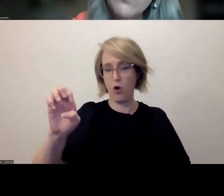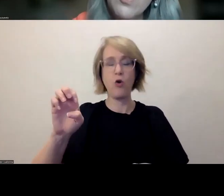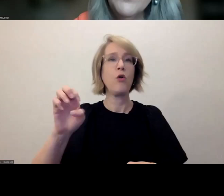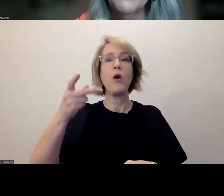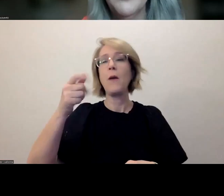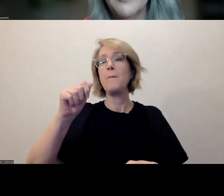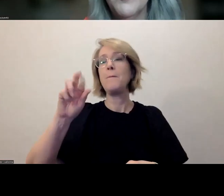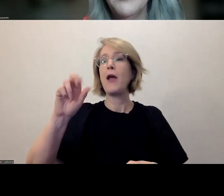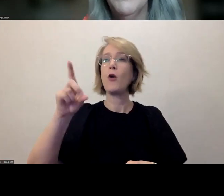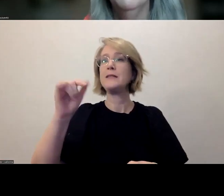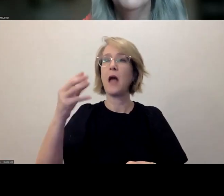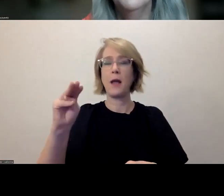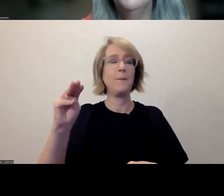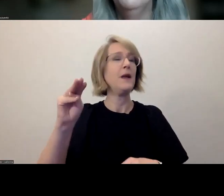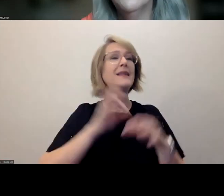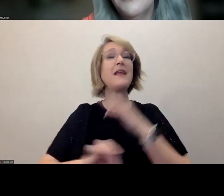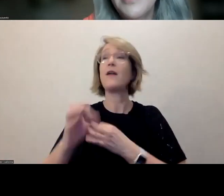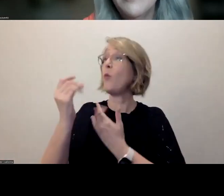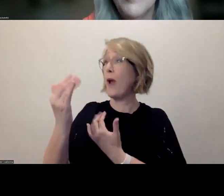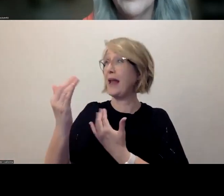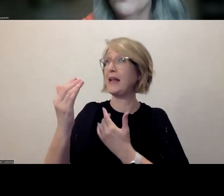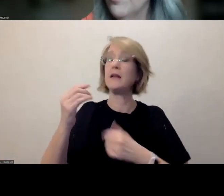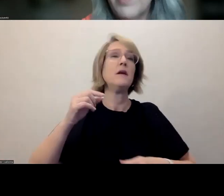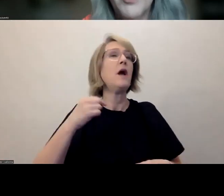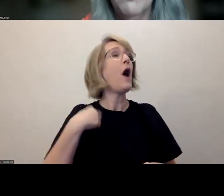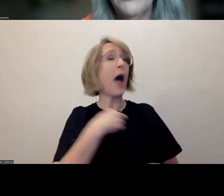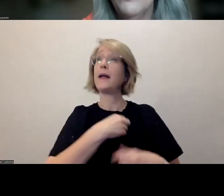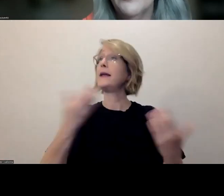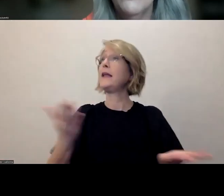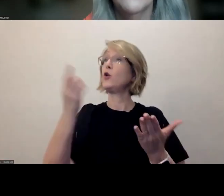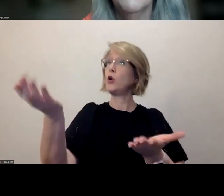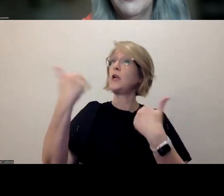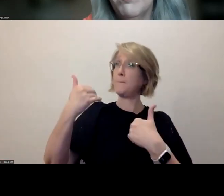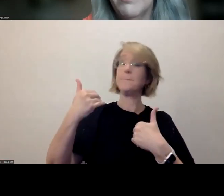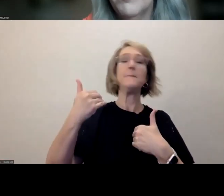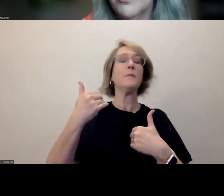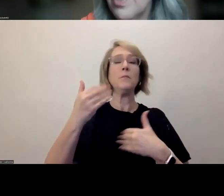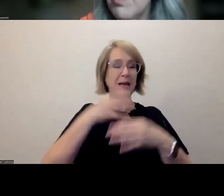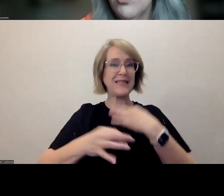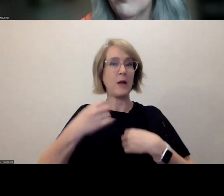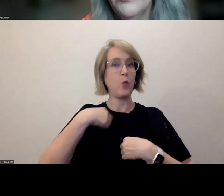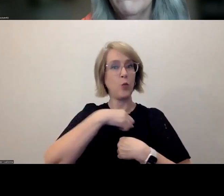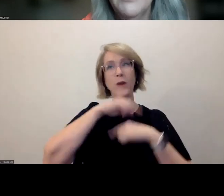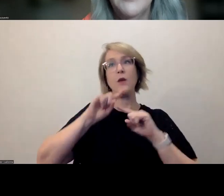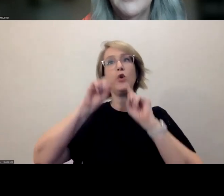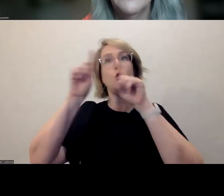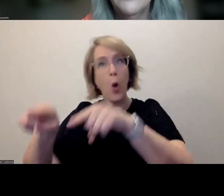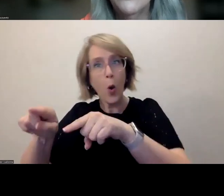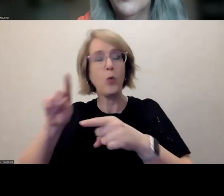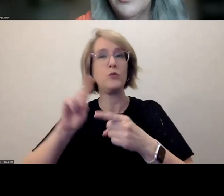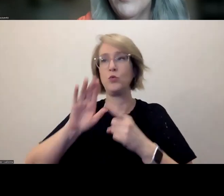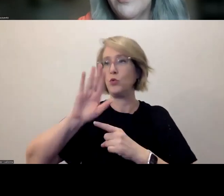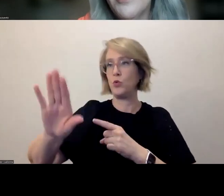I'm here in the office, please come see me, to a seeking model. I'm going to meet you where you are. I'm going to come to your point of need. And